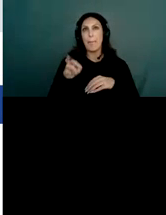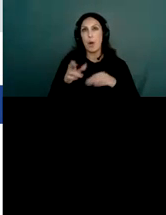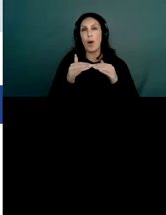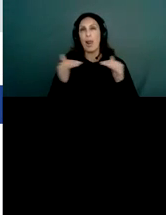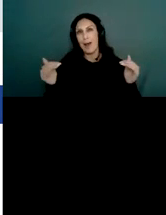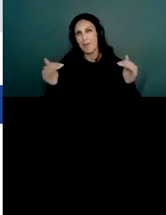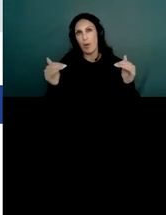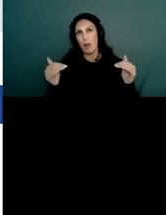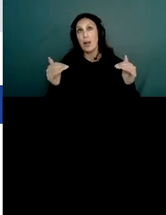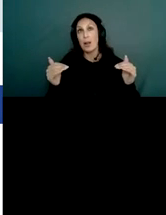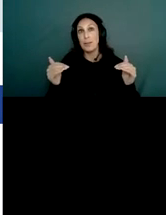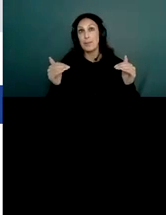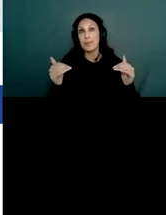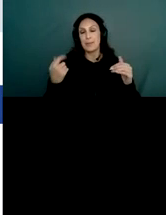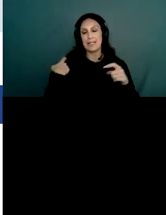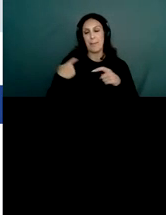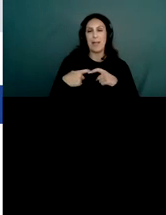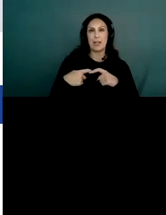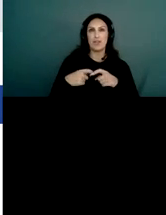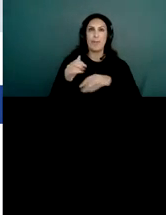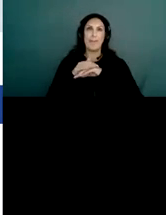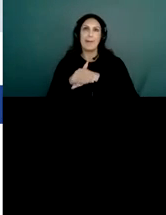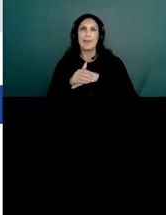That's available in English and Spanish.